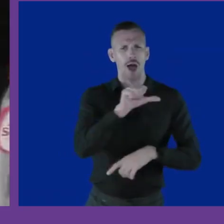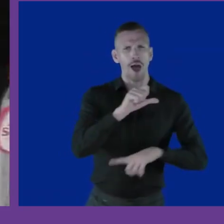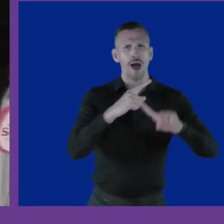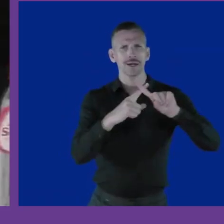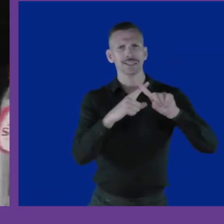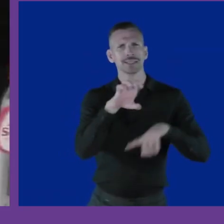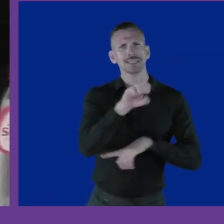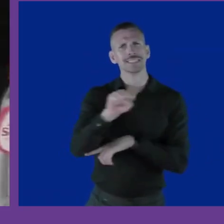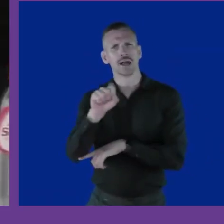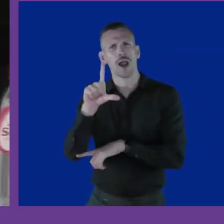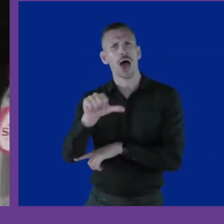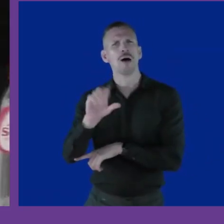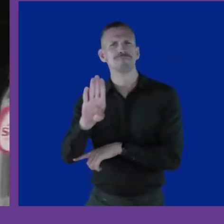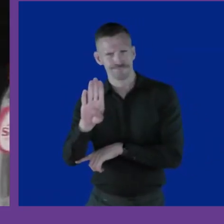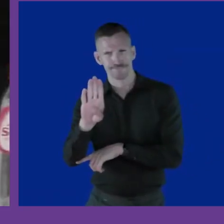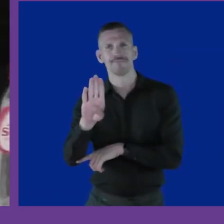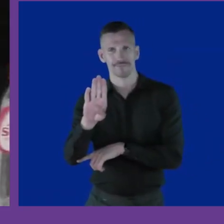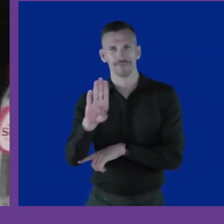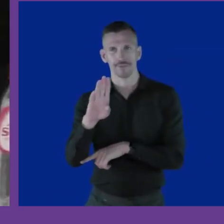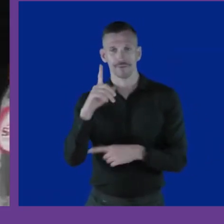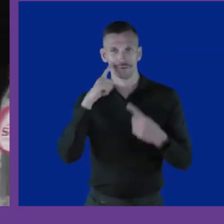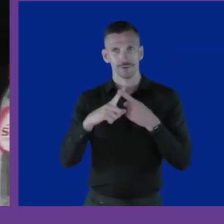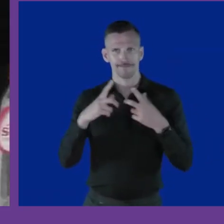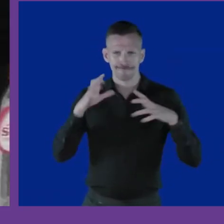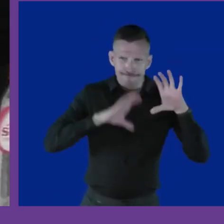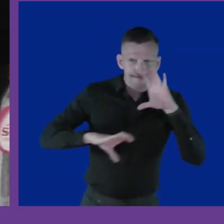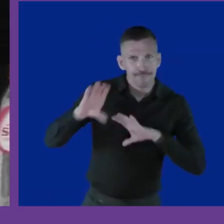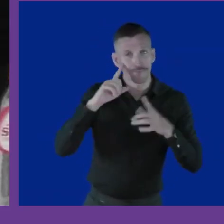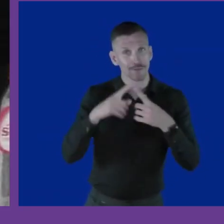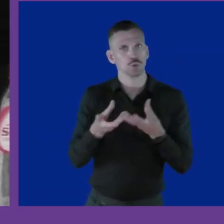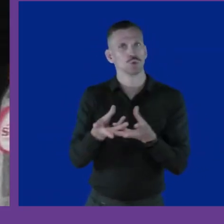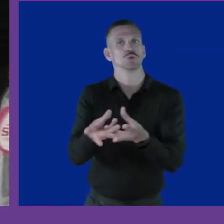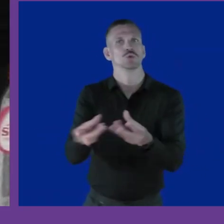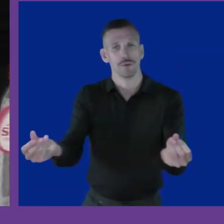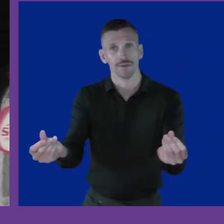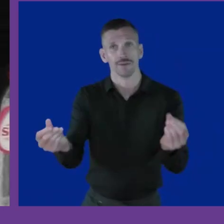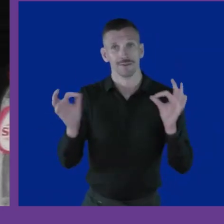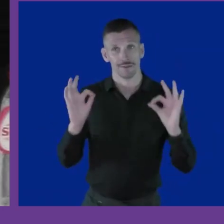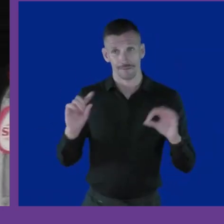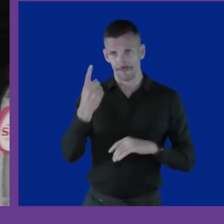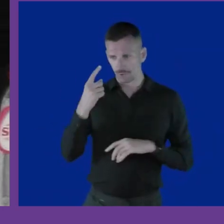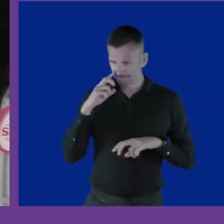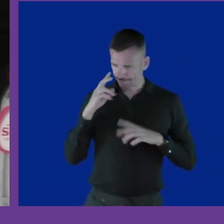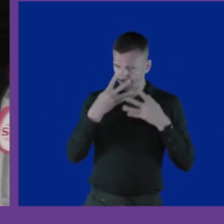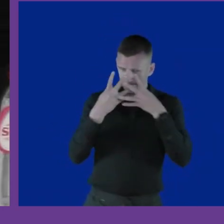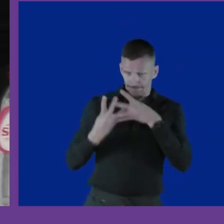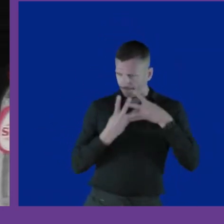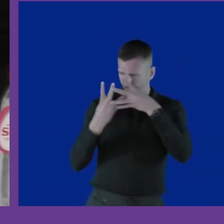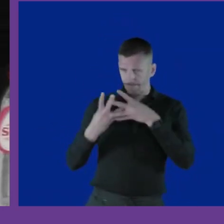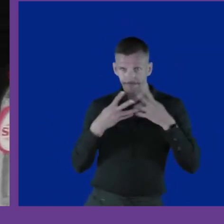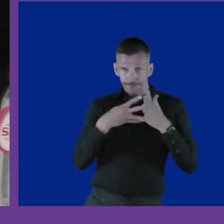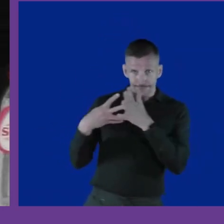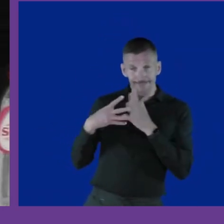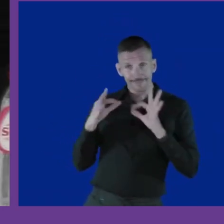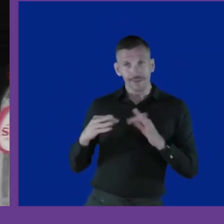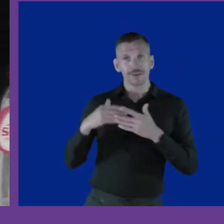solution stage and not only speaking about the challenges. And so I'm handing over to Erik Gustafsson